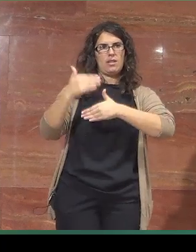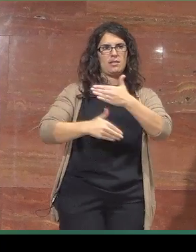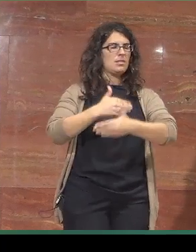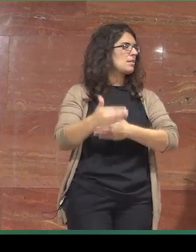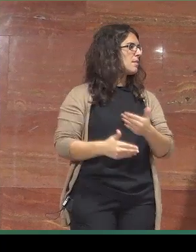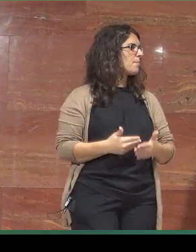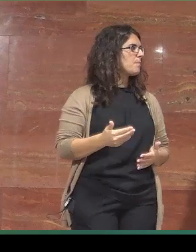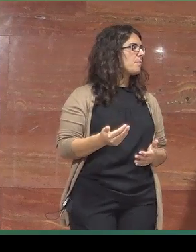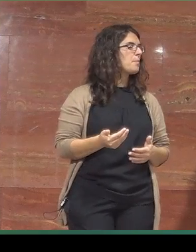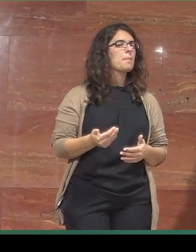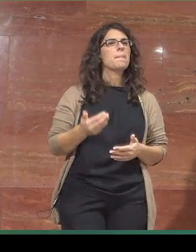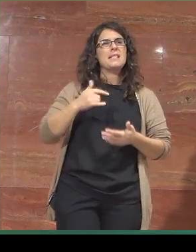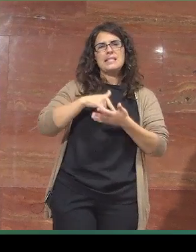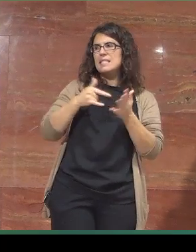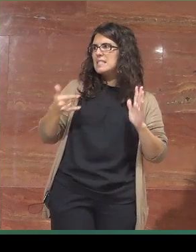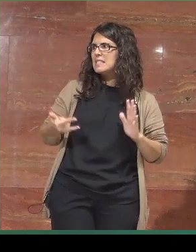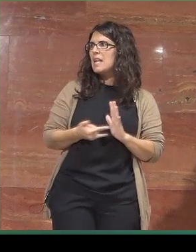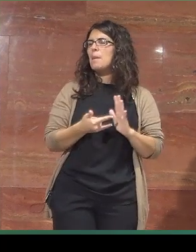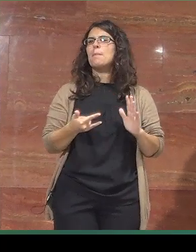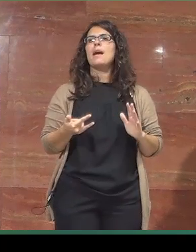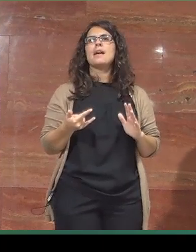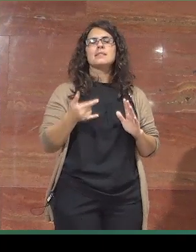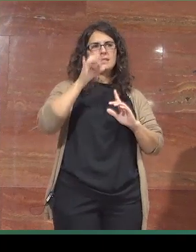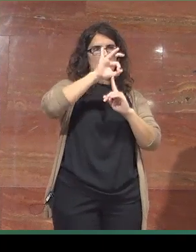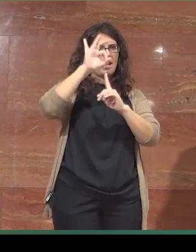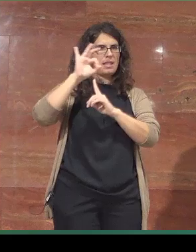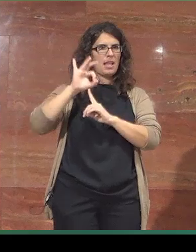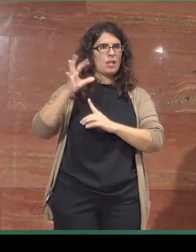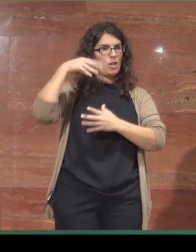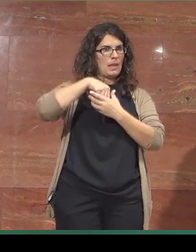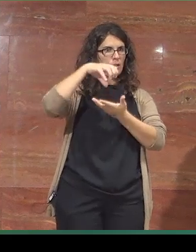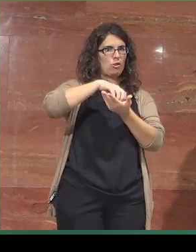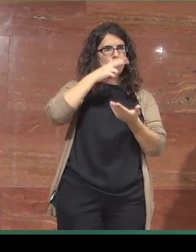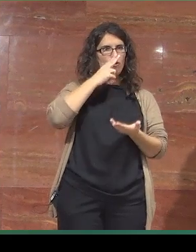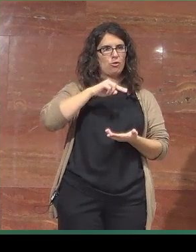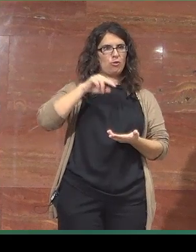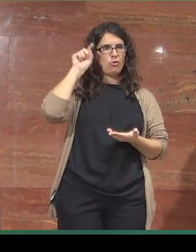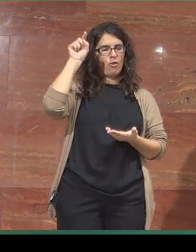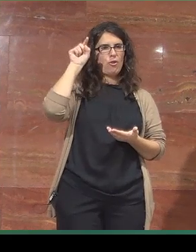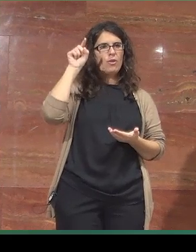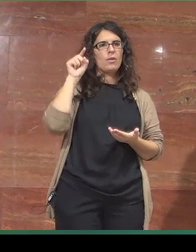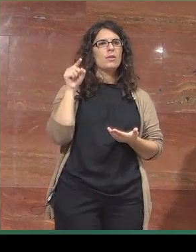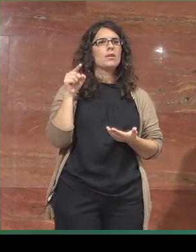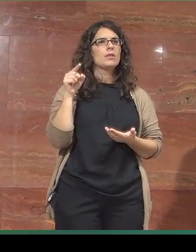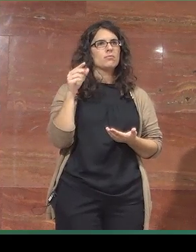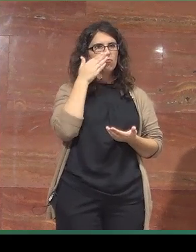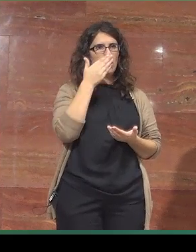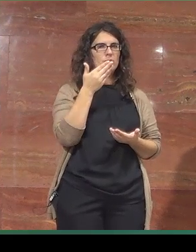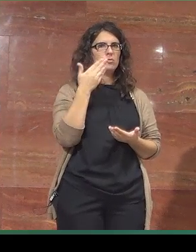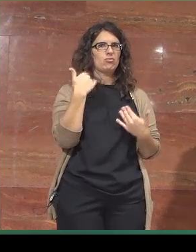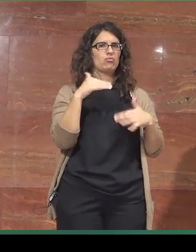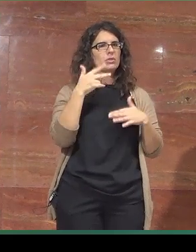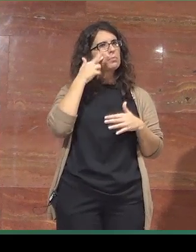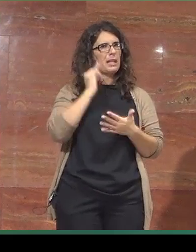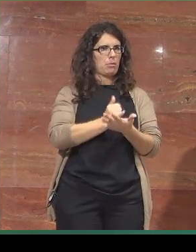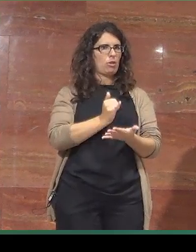So it's a place of experience. But when somebody, the architect, asked me to make the sign system